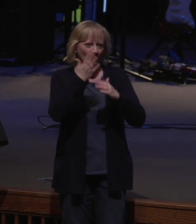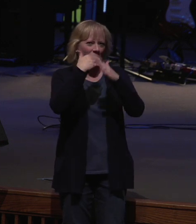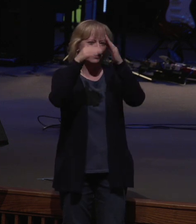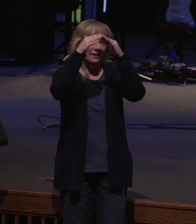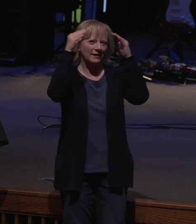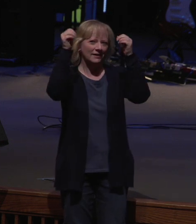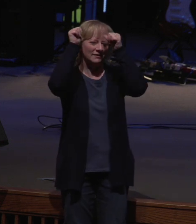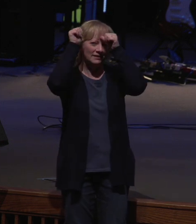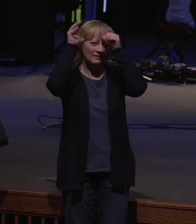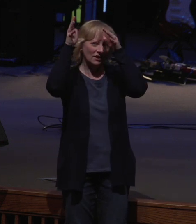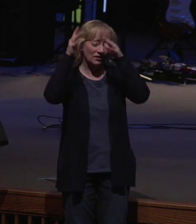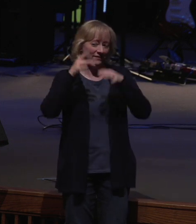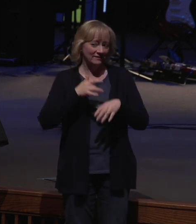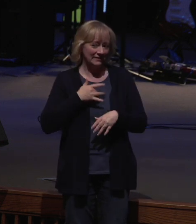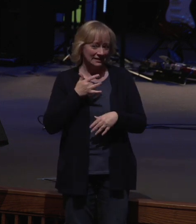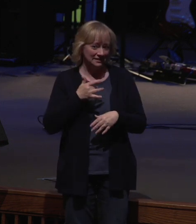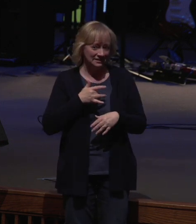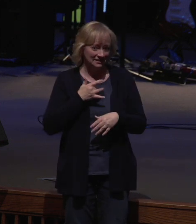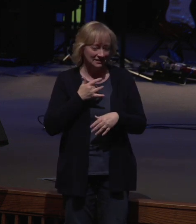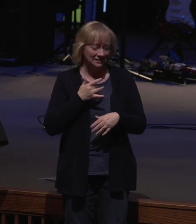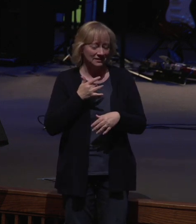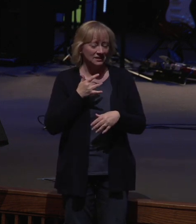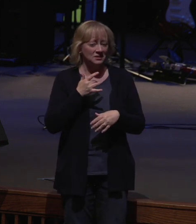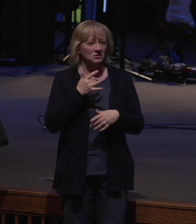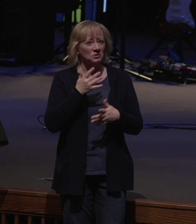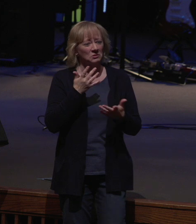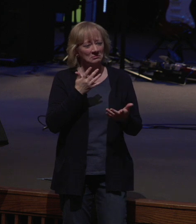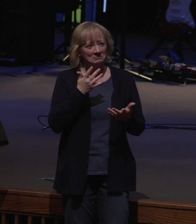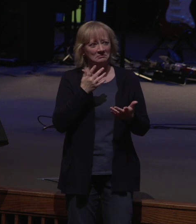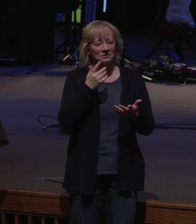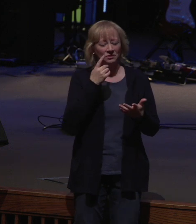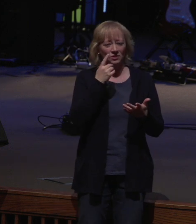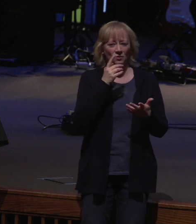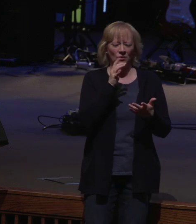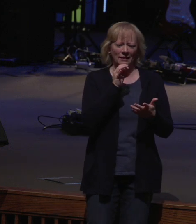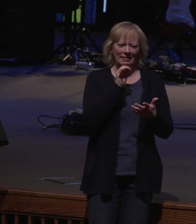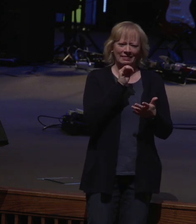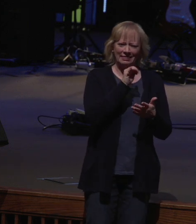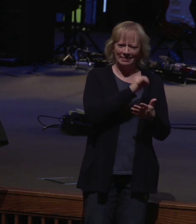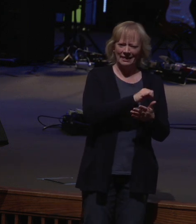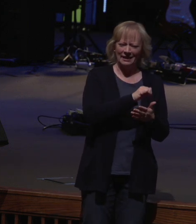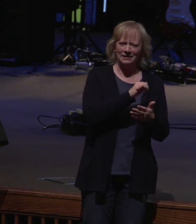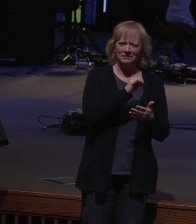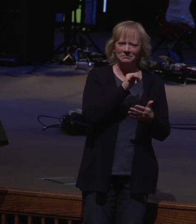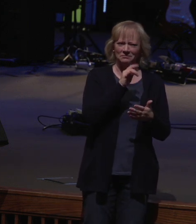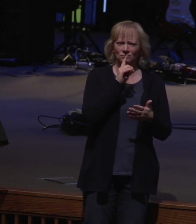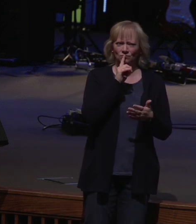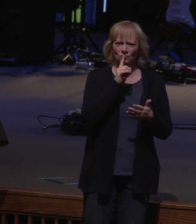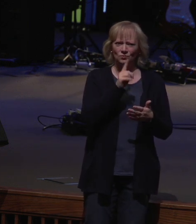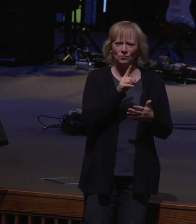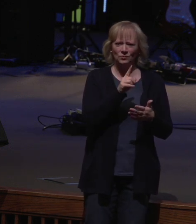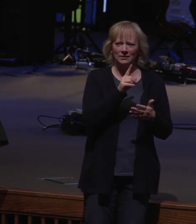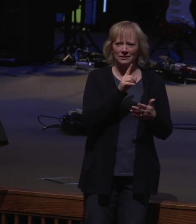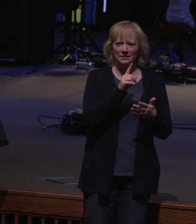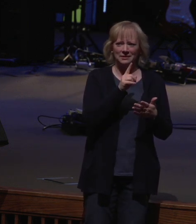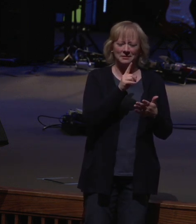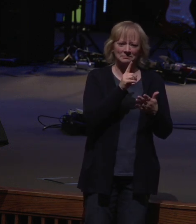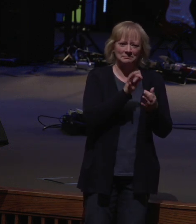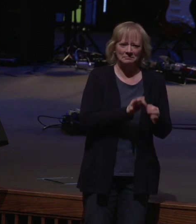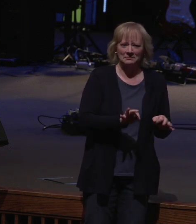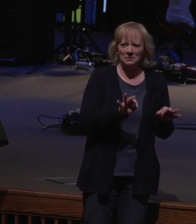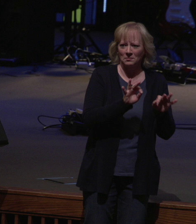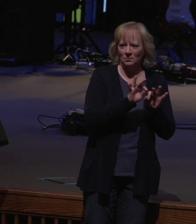Father feels. So for that alone, it does in a real way matter.